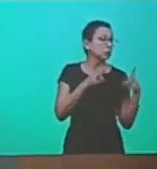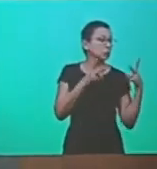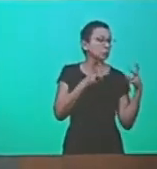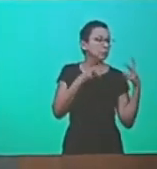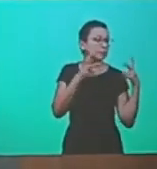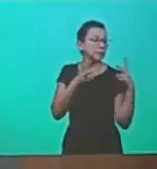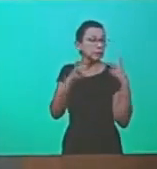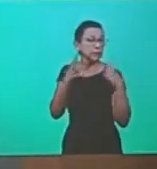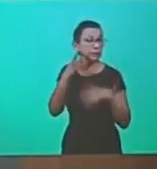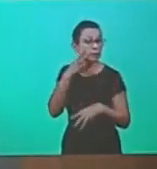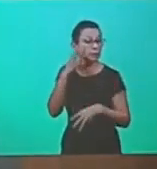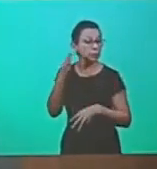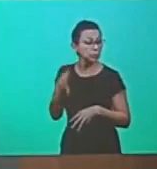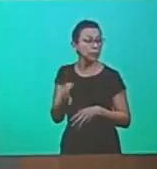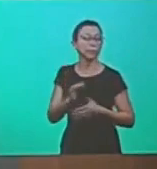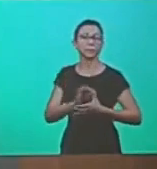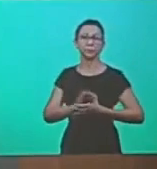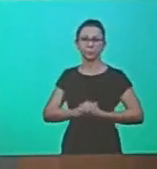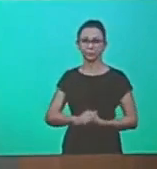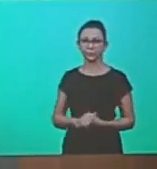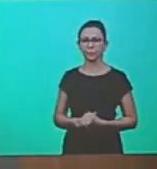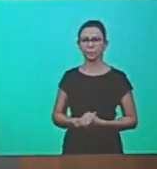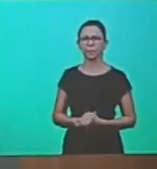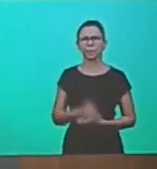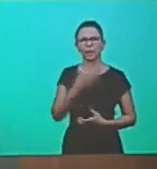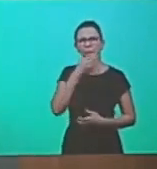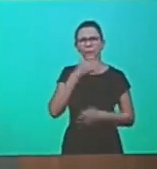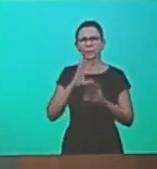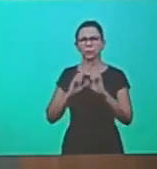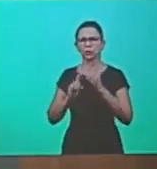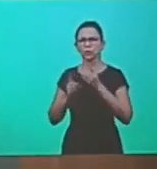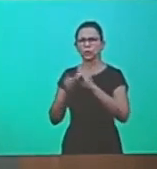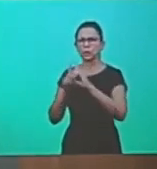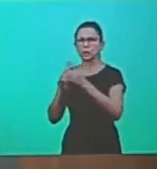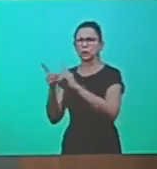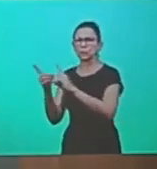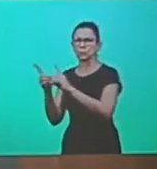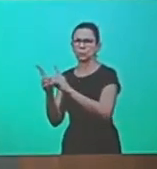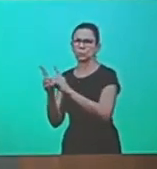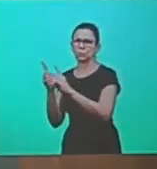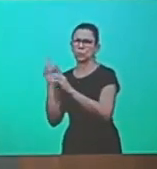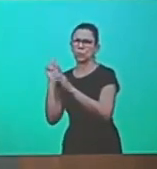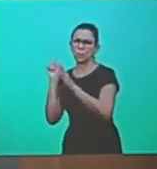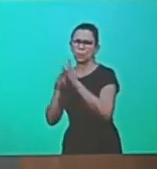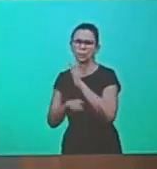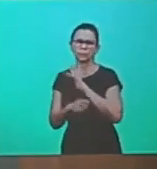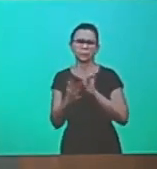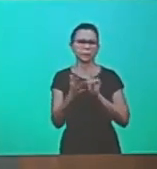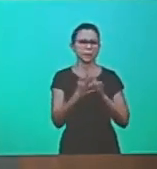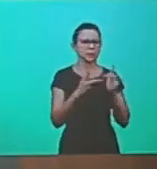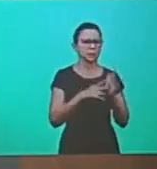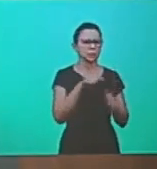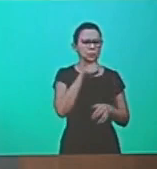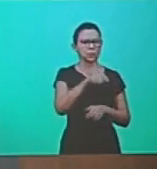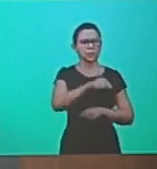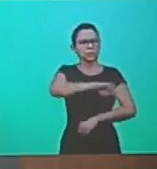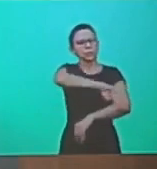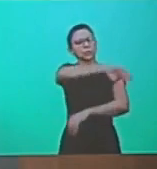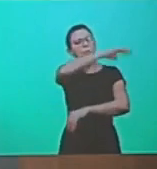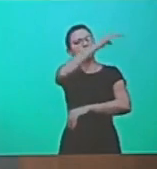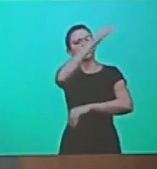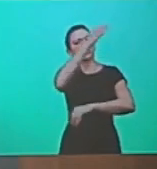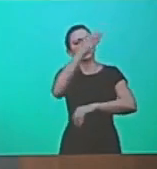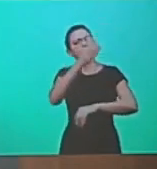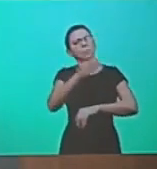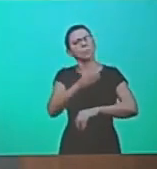we have to be vigilant. The disciples of Jesus, they asked